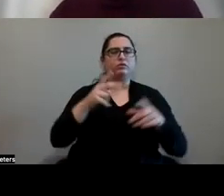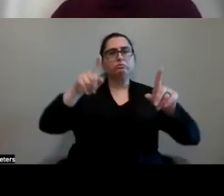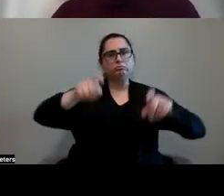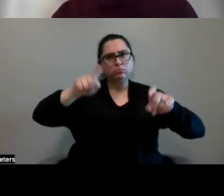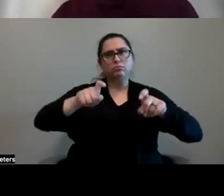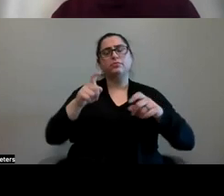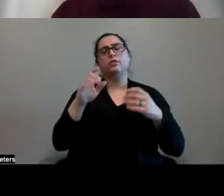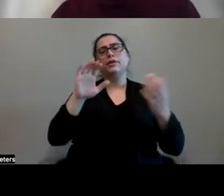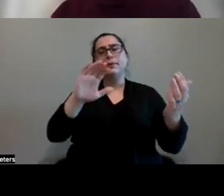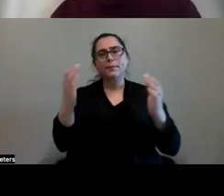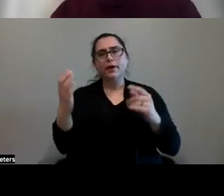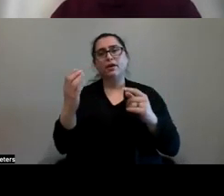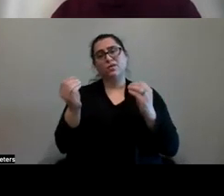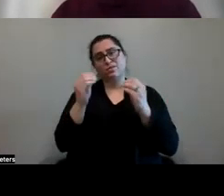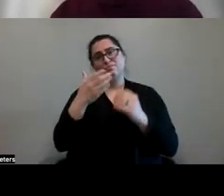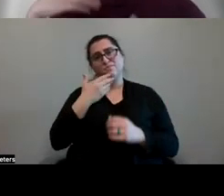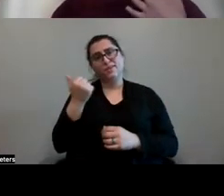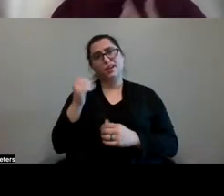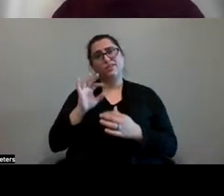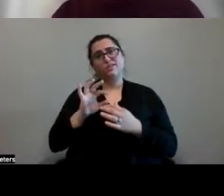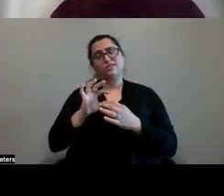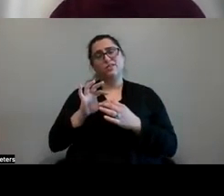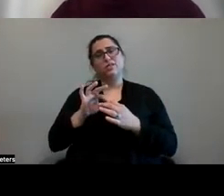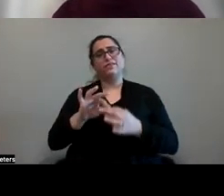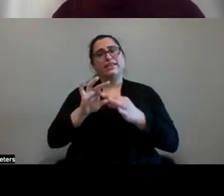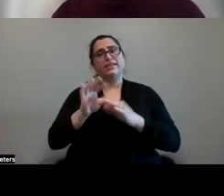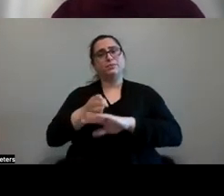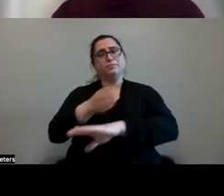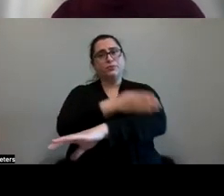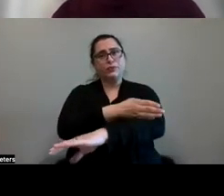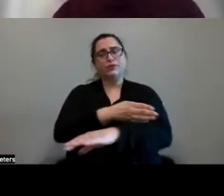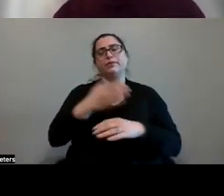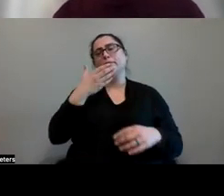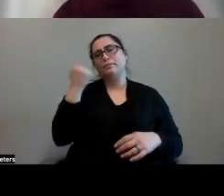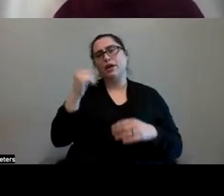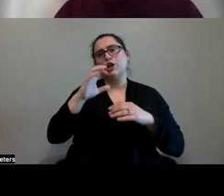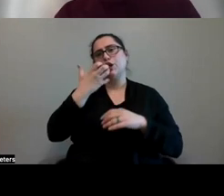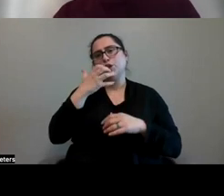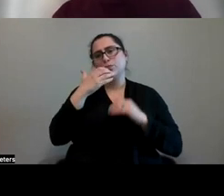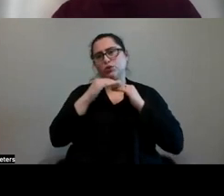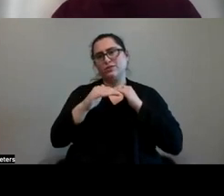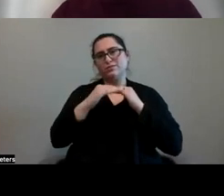better improvements in affinity and better thermostability than sotrovimab.